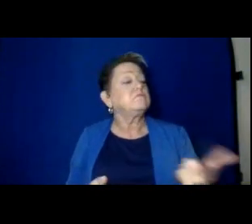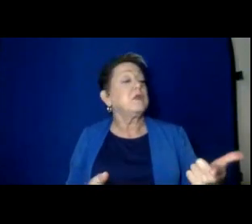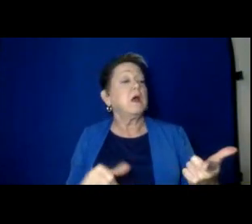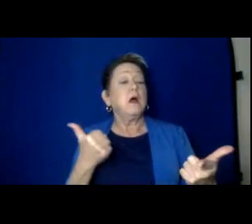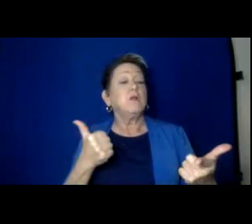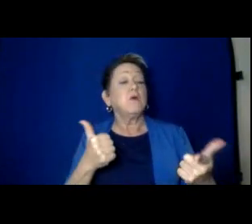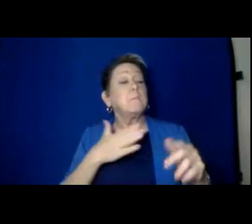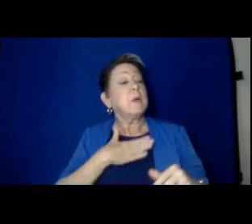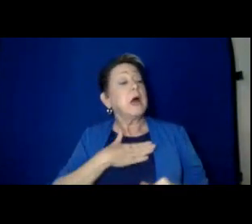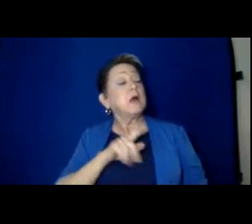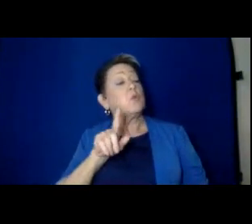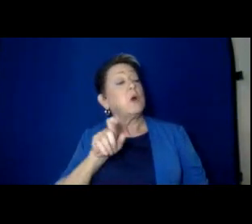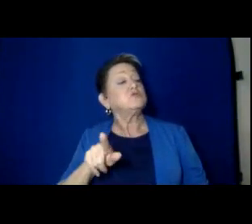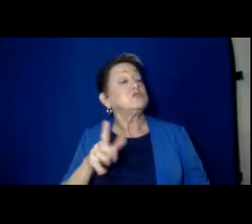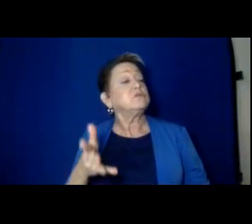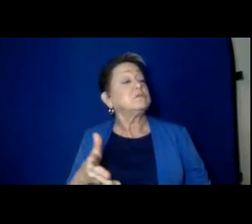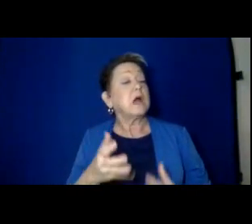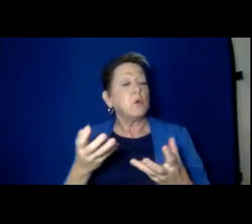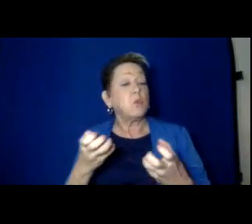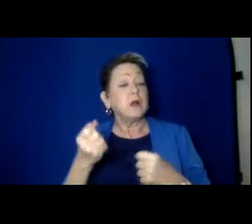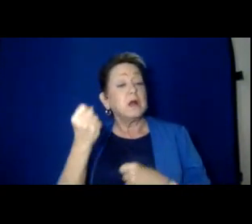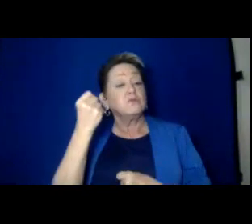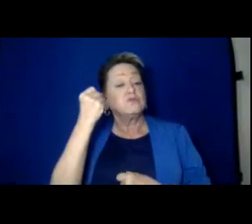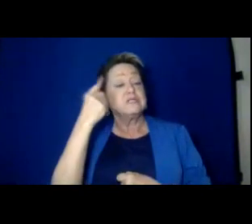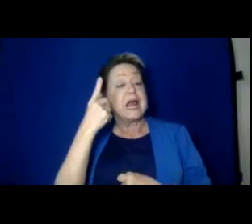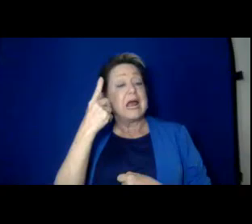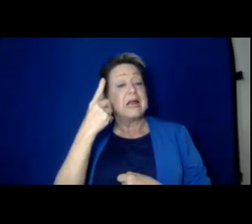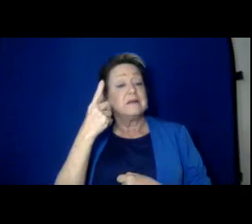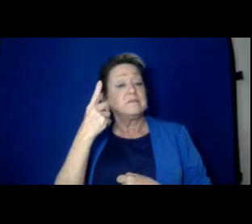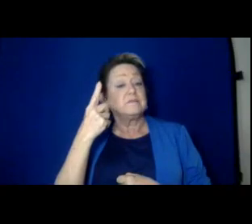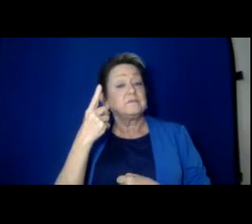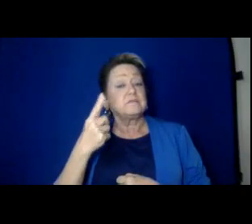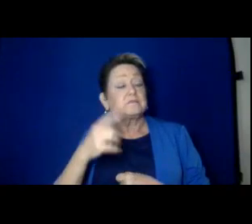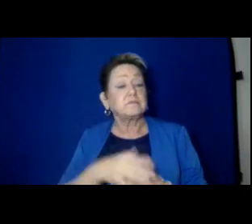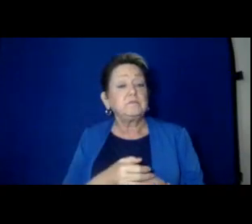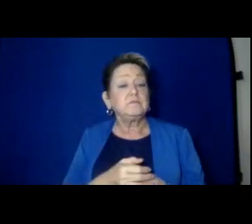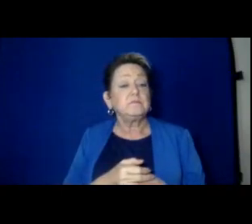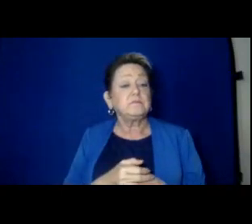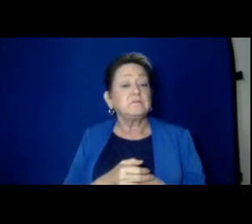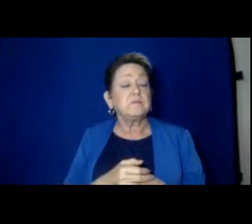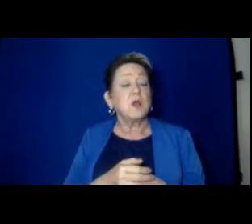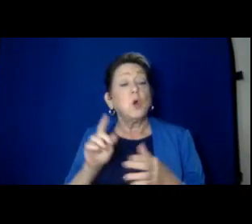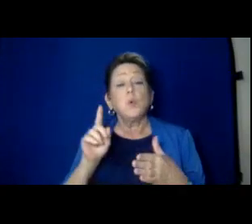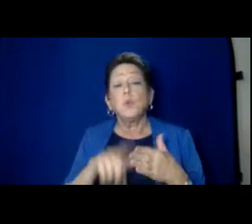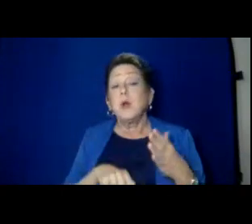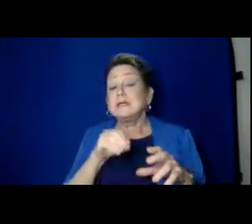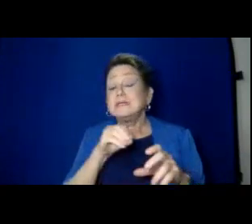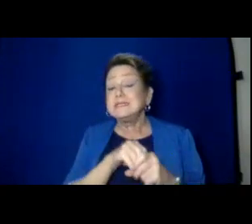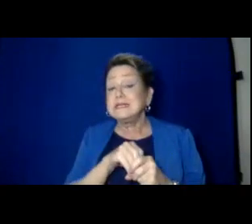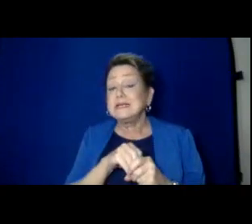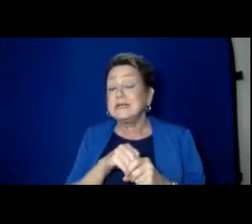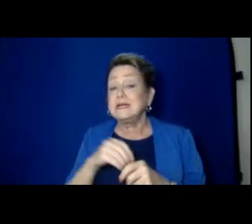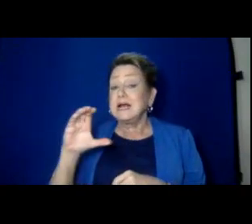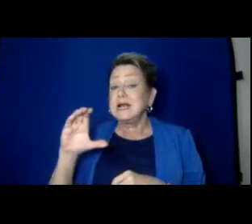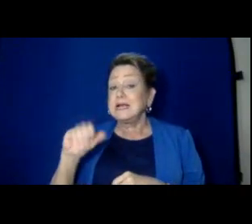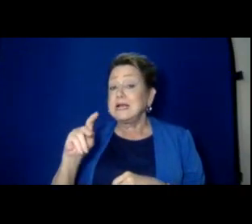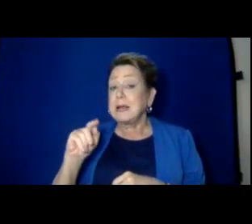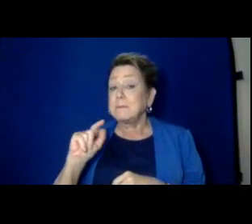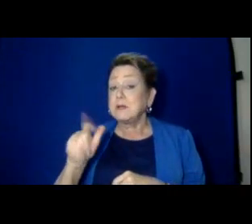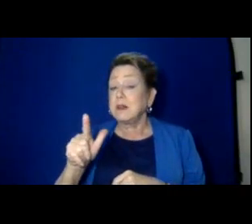My question was to understand what within the capital budget